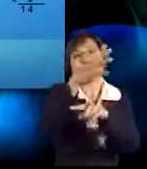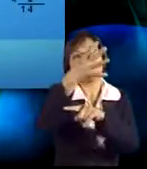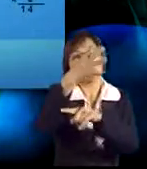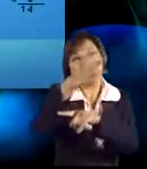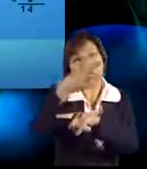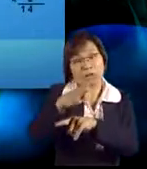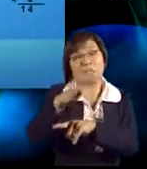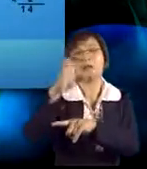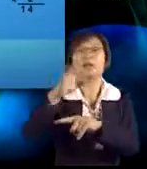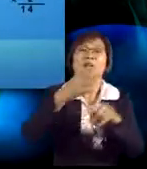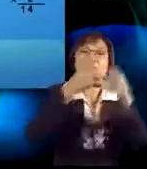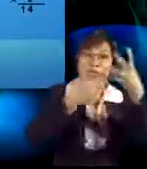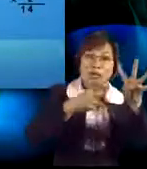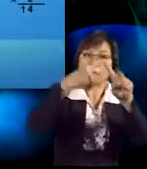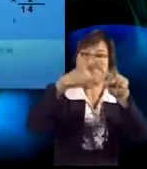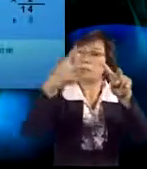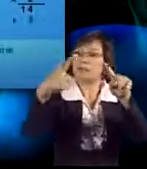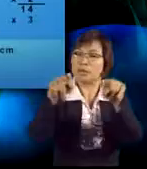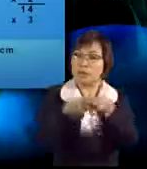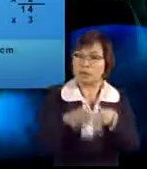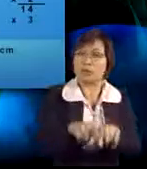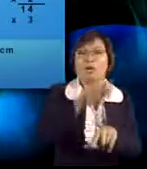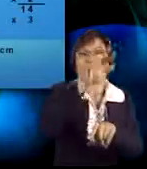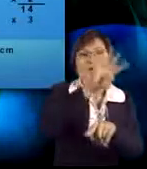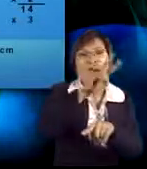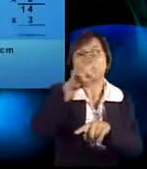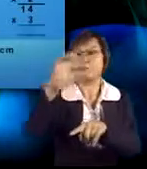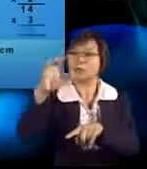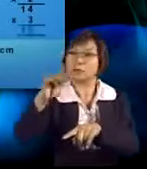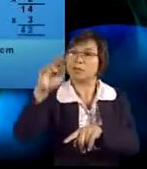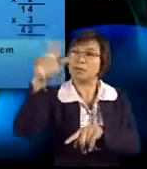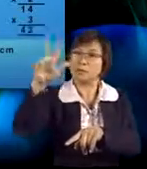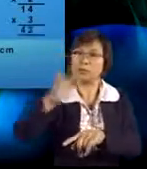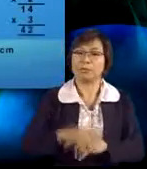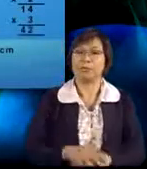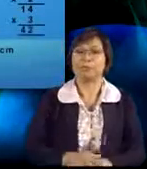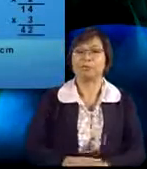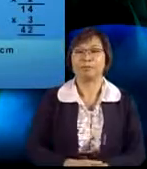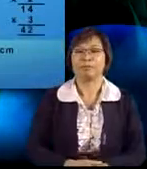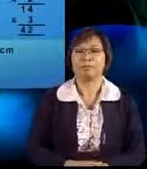And 14 multiplied by 3 equals to 42 centimeters cube.